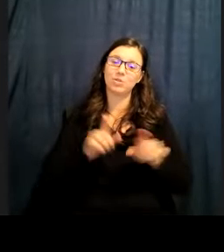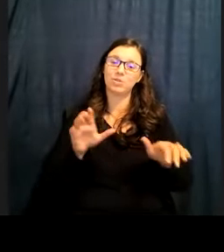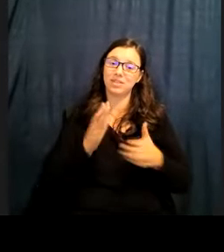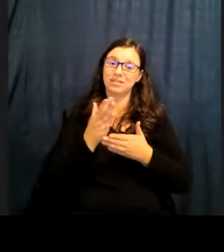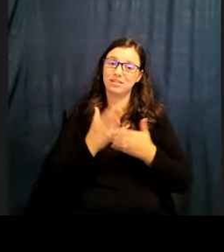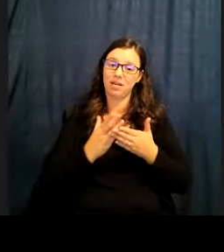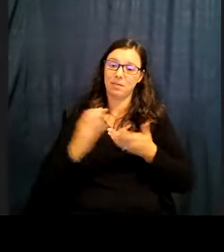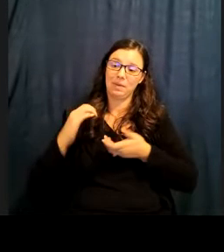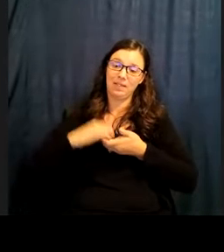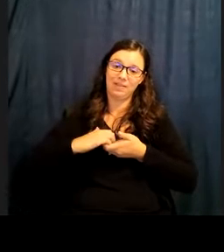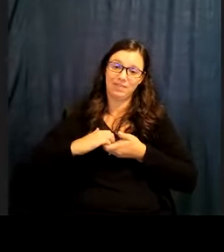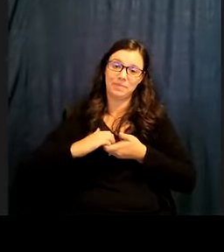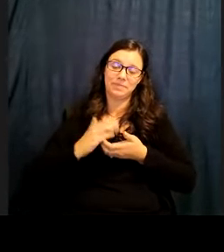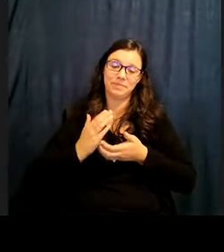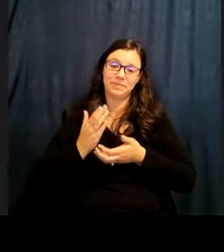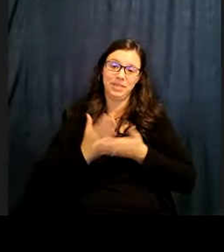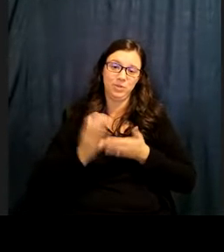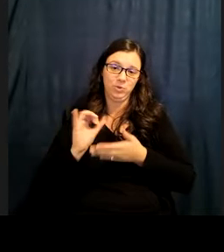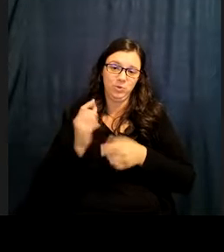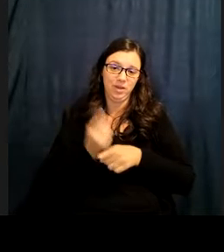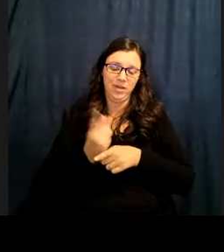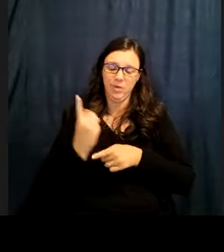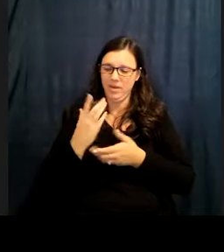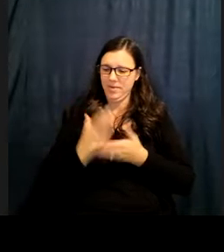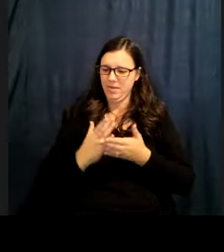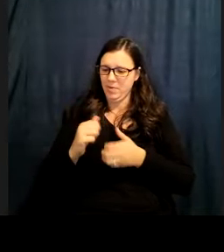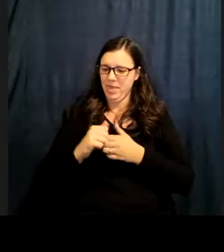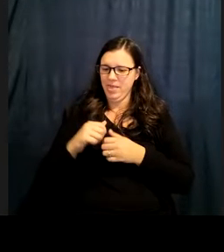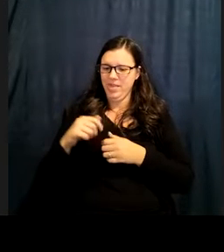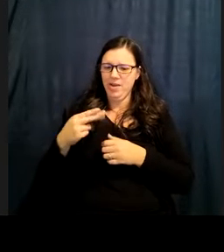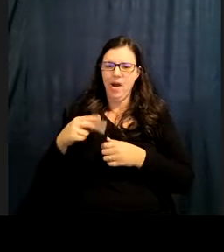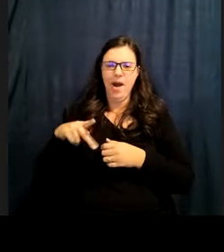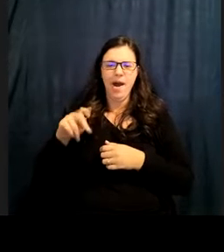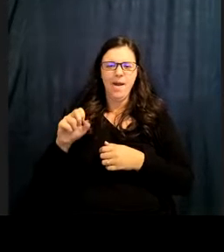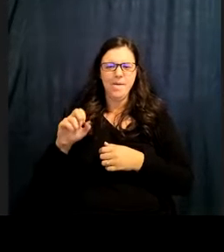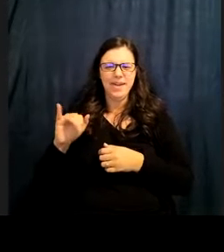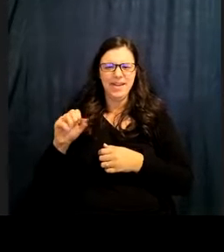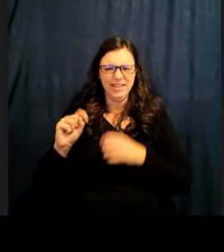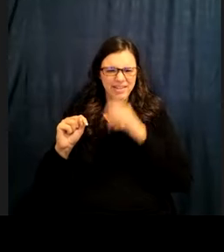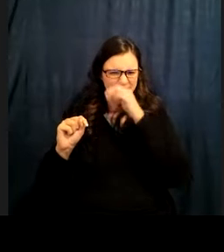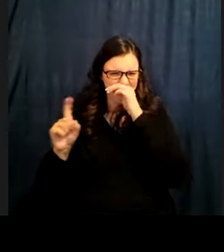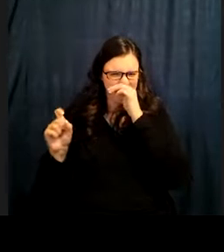you? Did you do a piece with a harpist, or am I thinking of someone else?